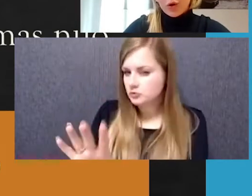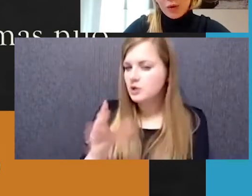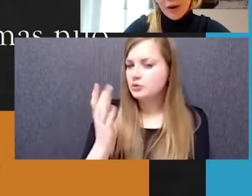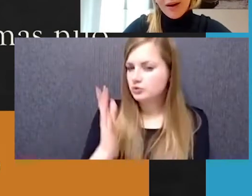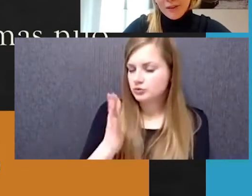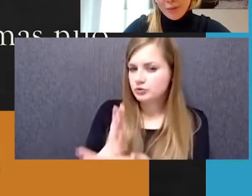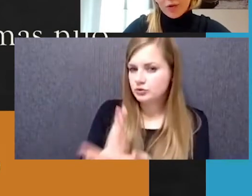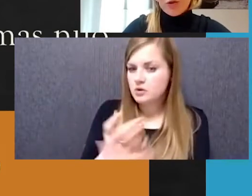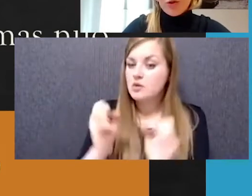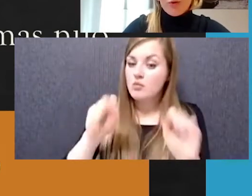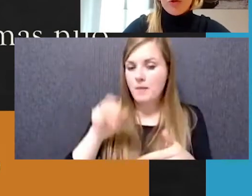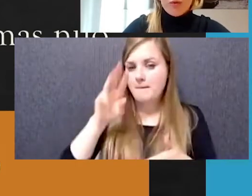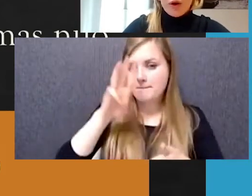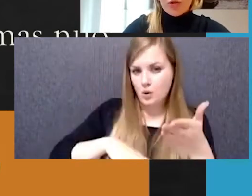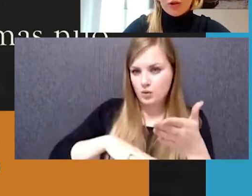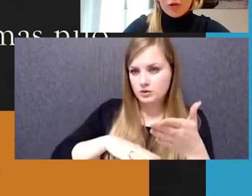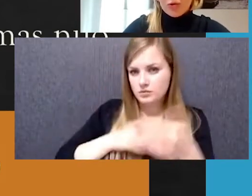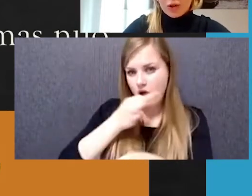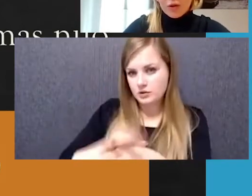be prosecuted.